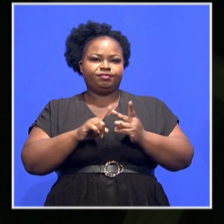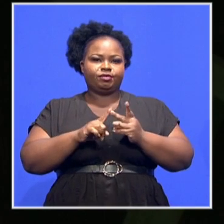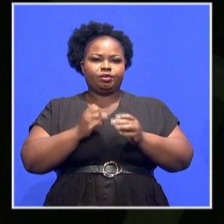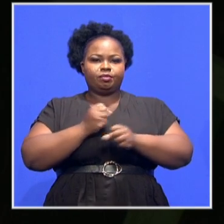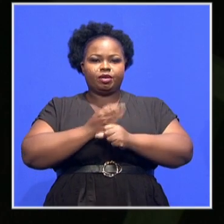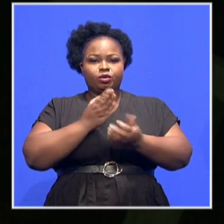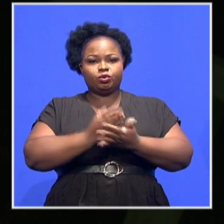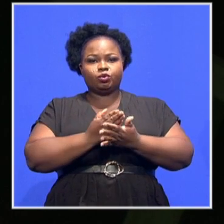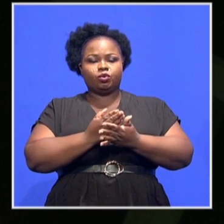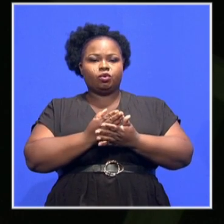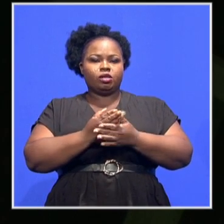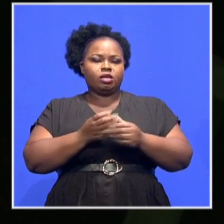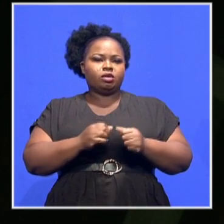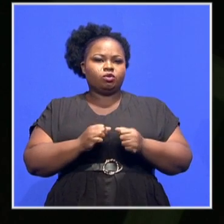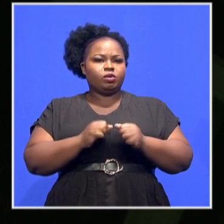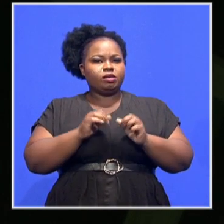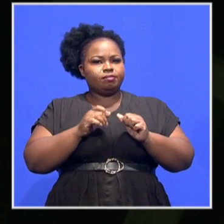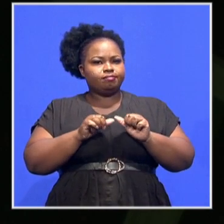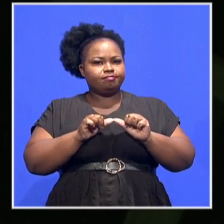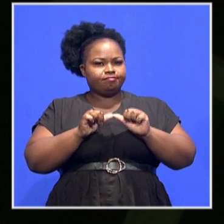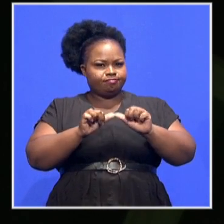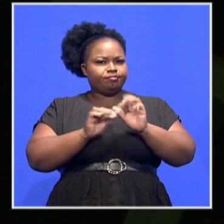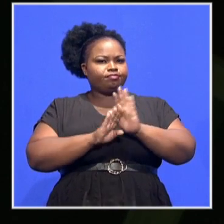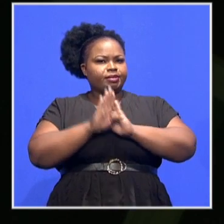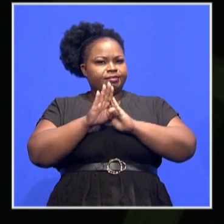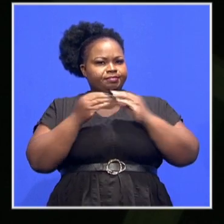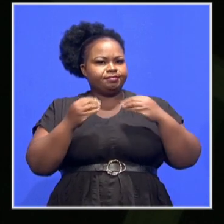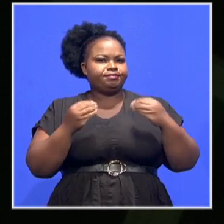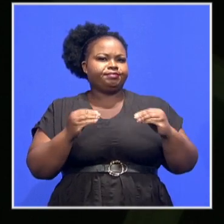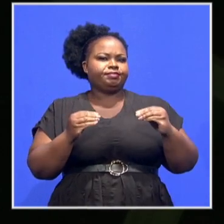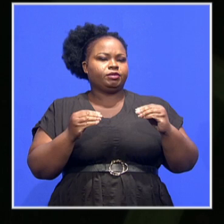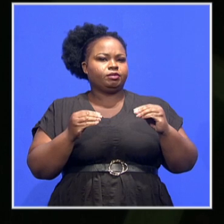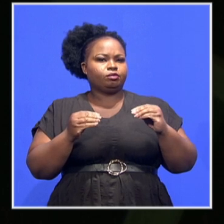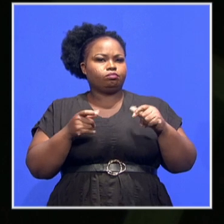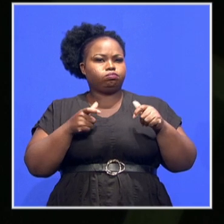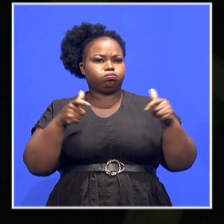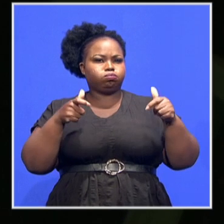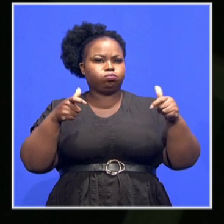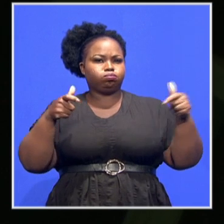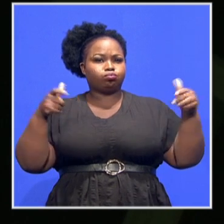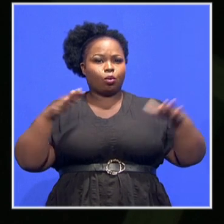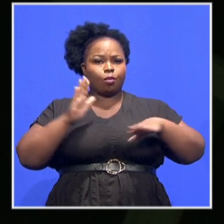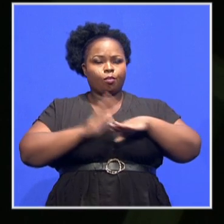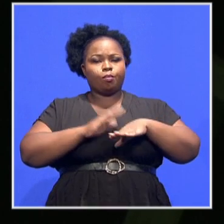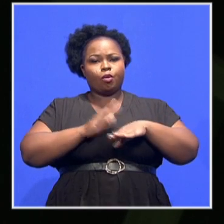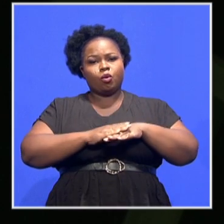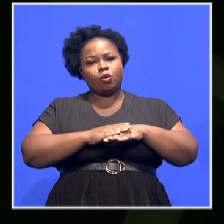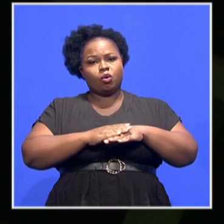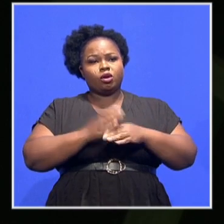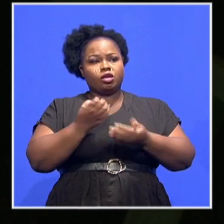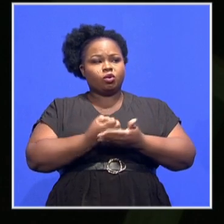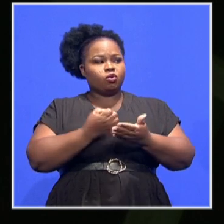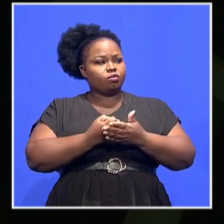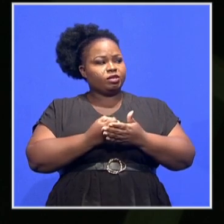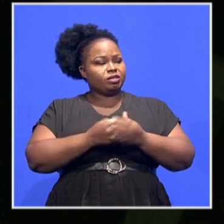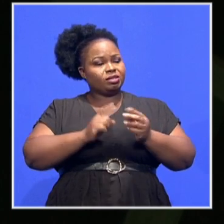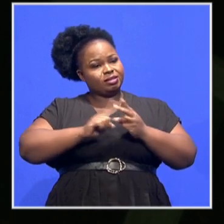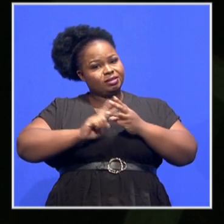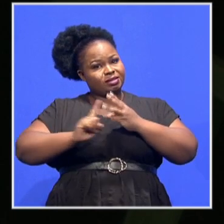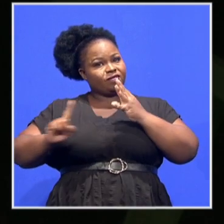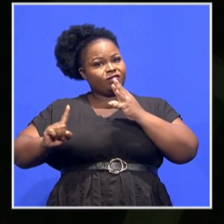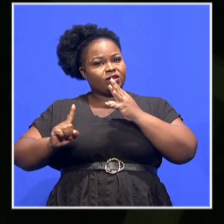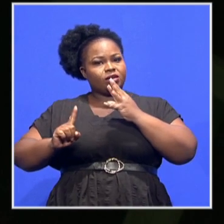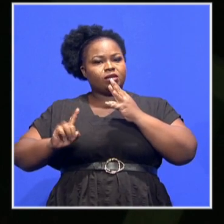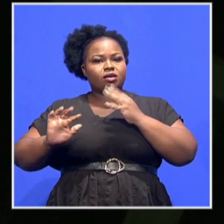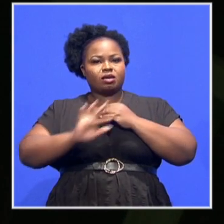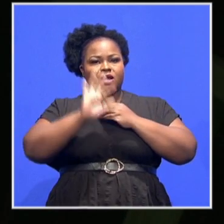industrialization, and the growth of many economies across the continent.